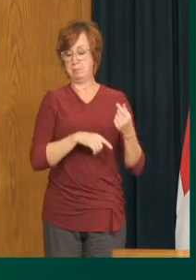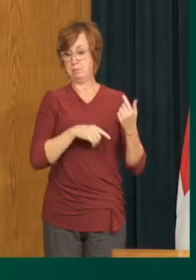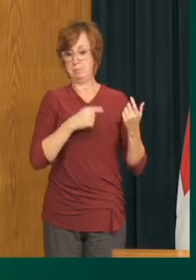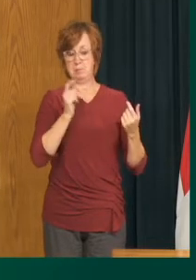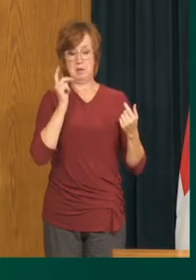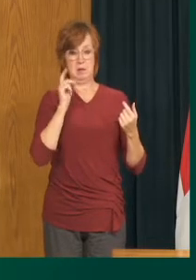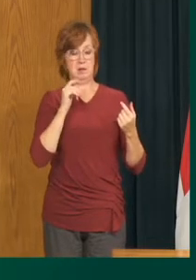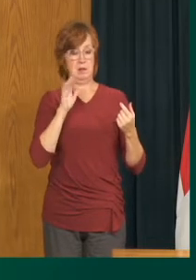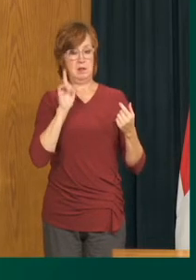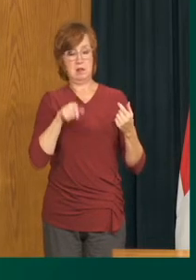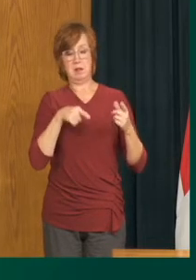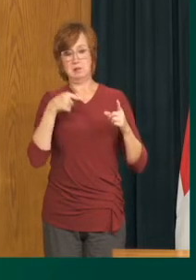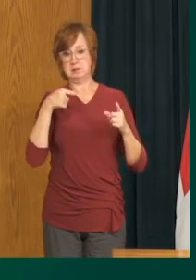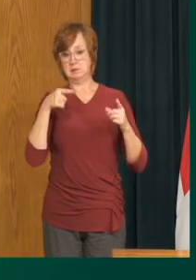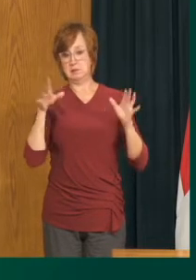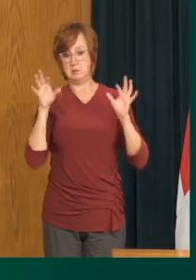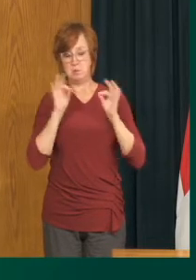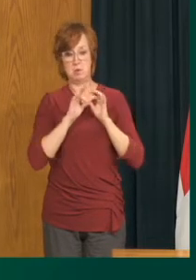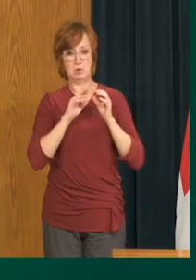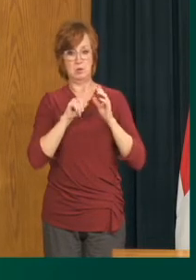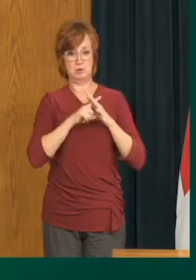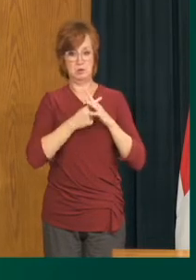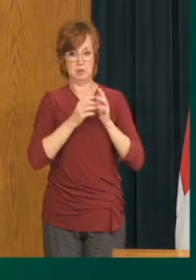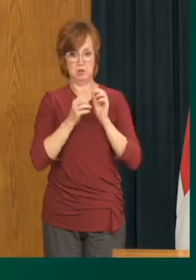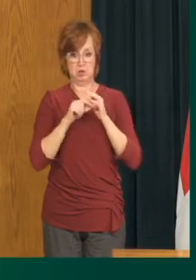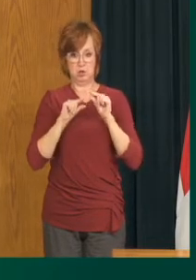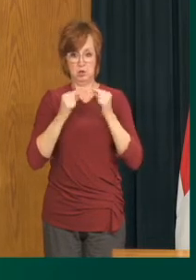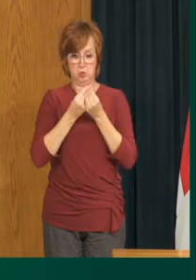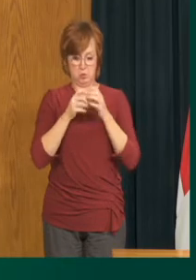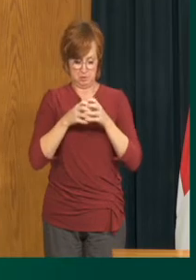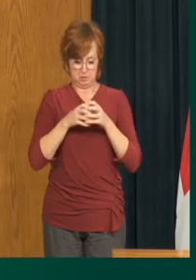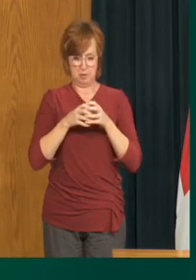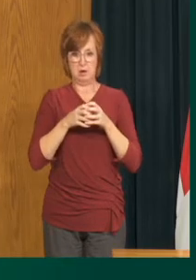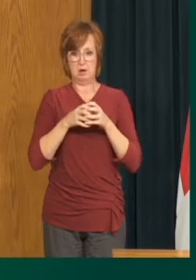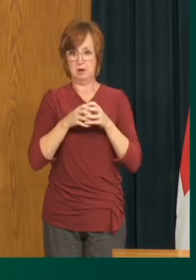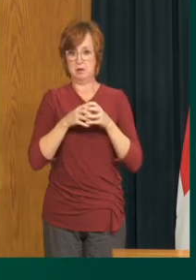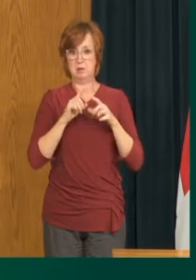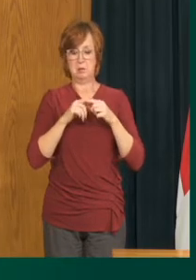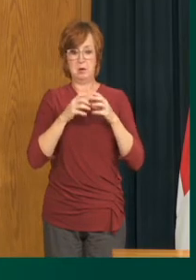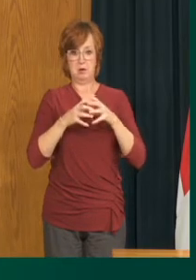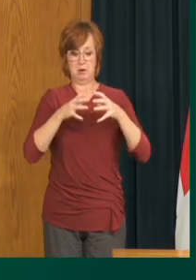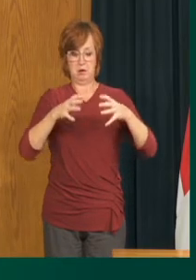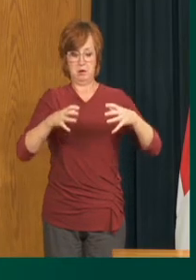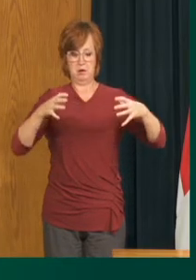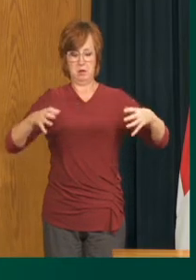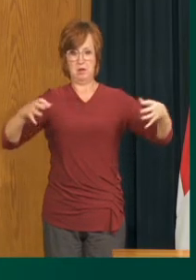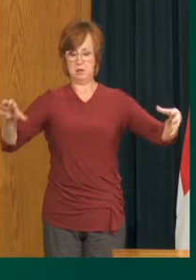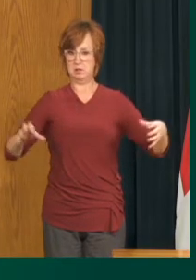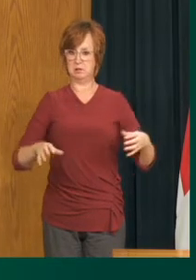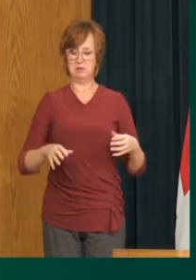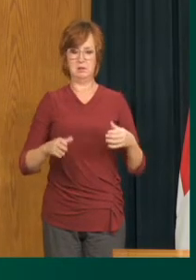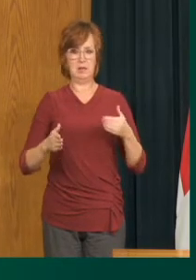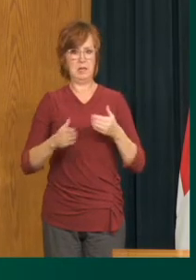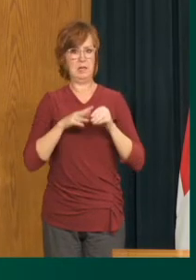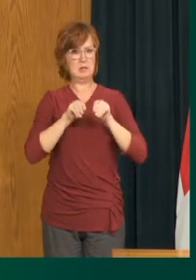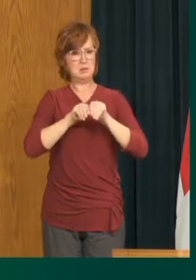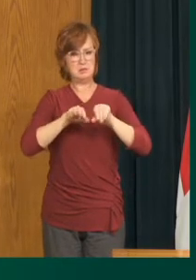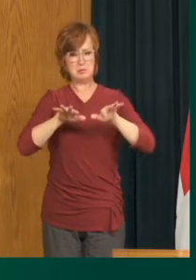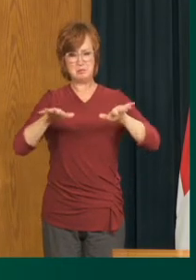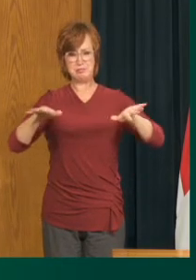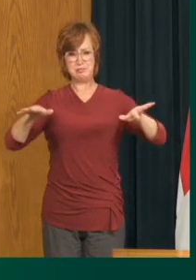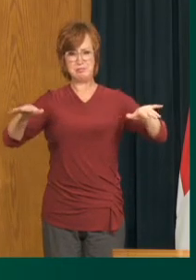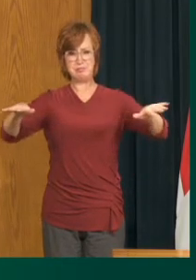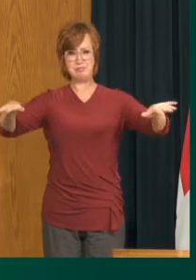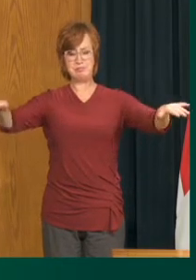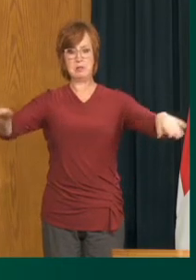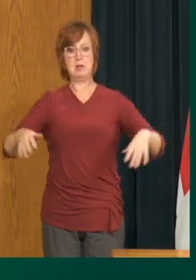transmission that can cause secondary infections. In March, before we had restrictions on gathering sizes,